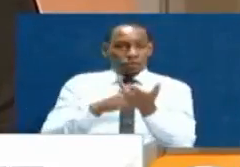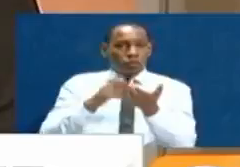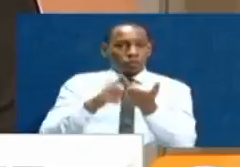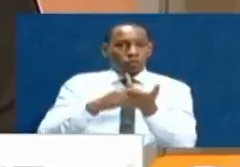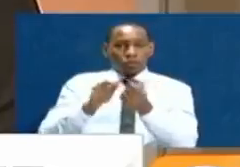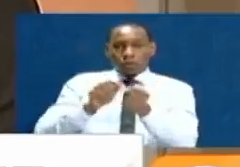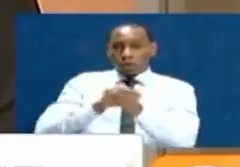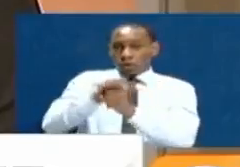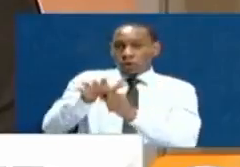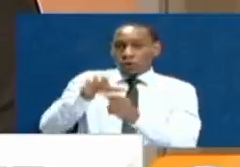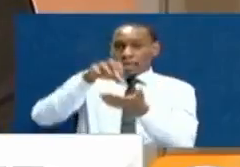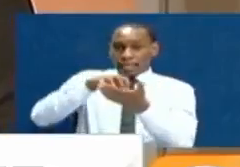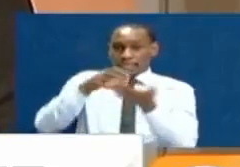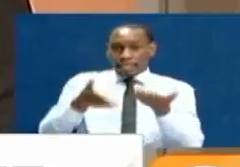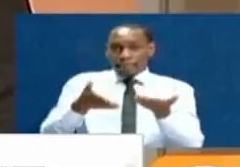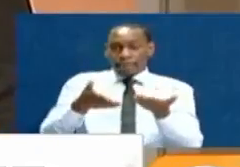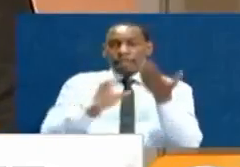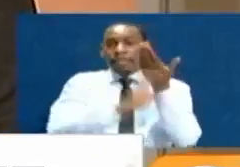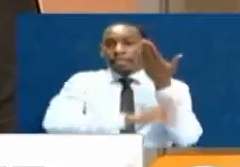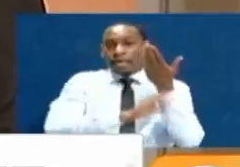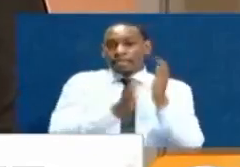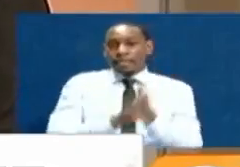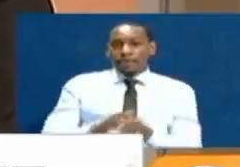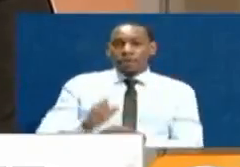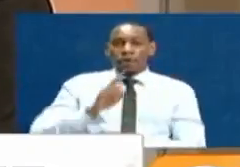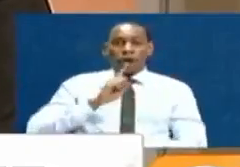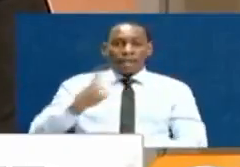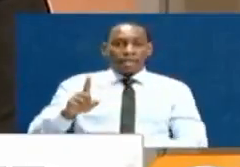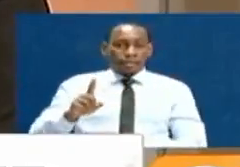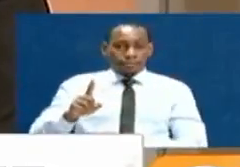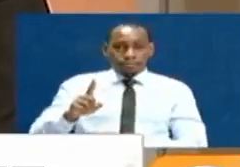total COVID-19 cases in the country to